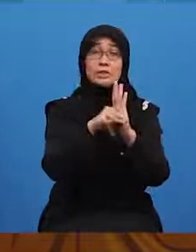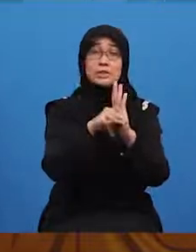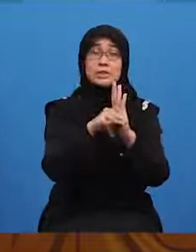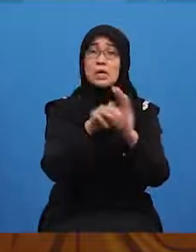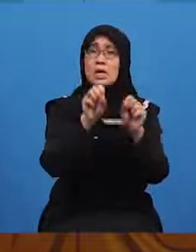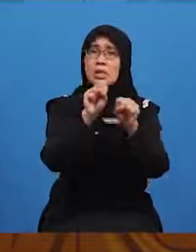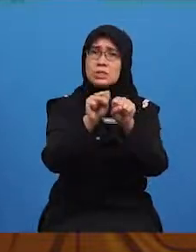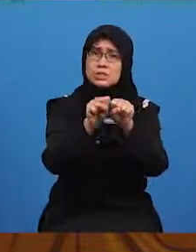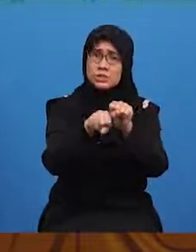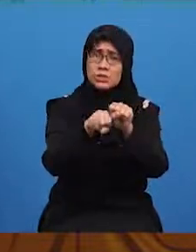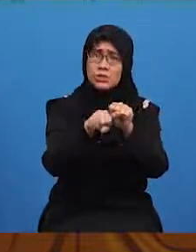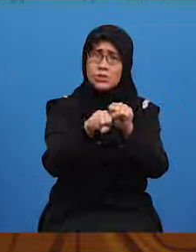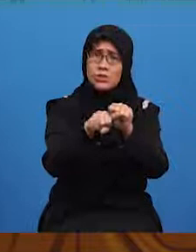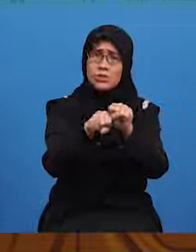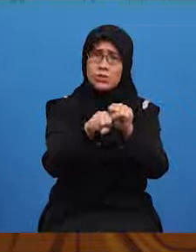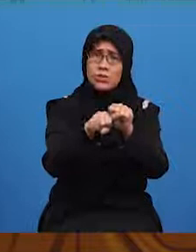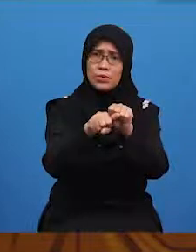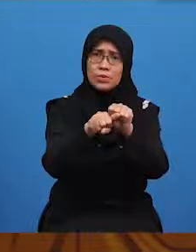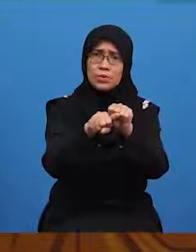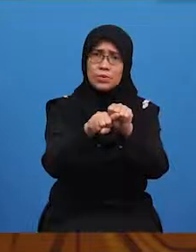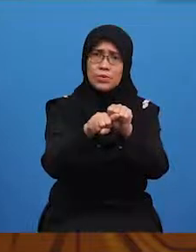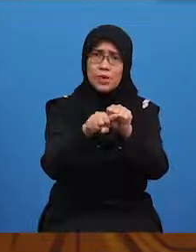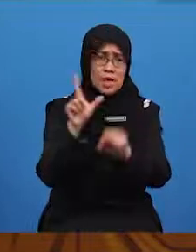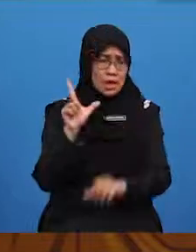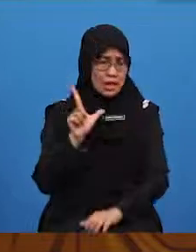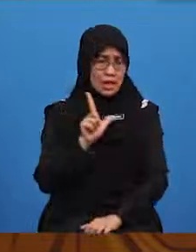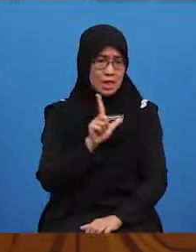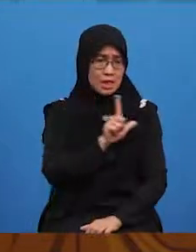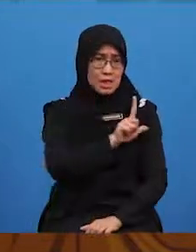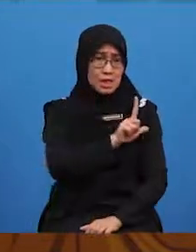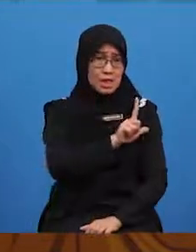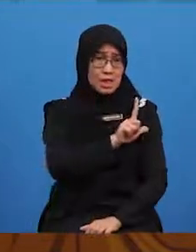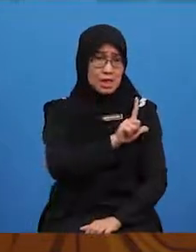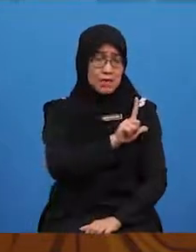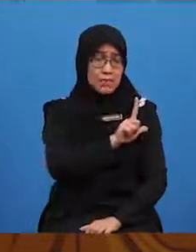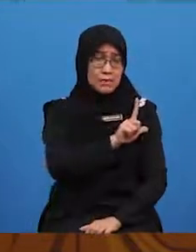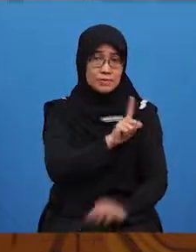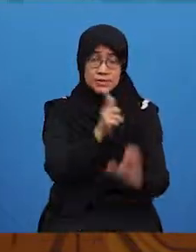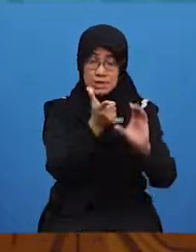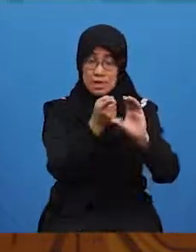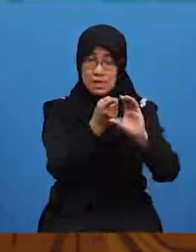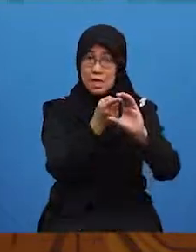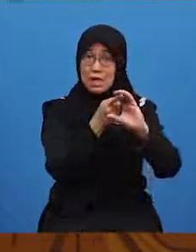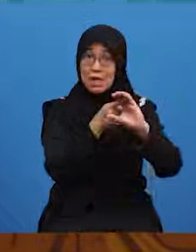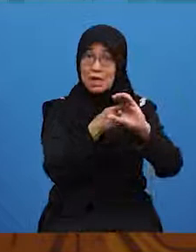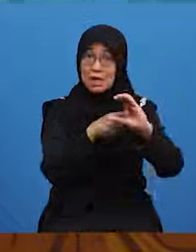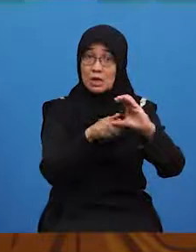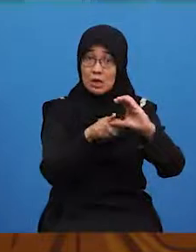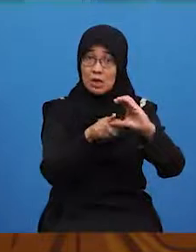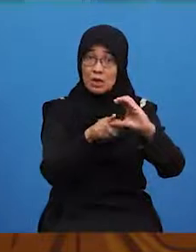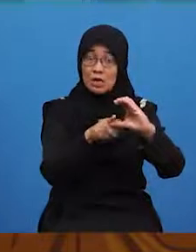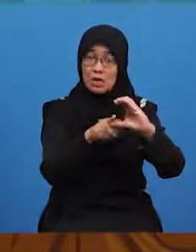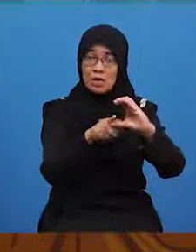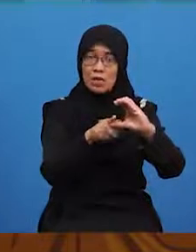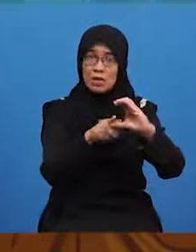the last 15 minutes. So, we are using the left hand side, the